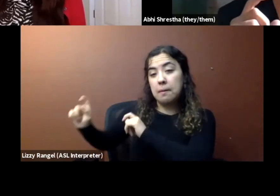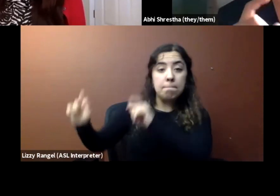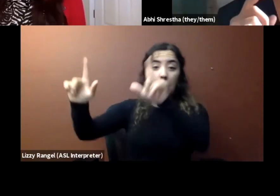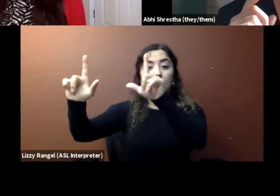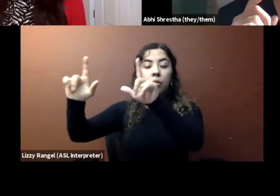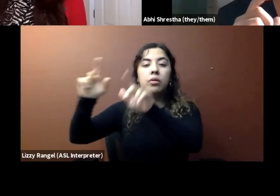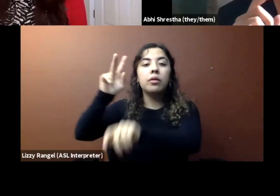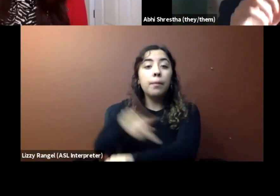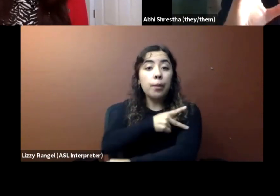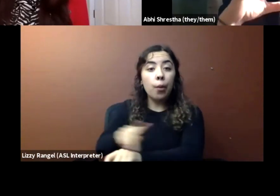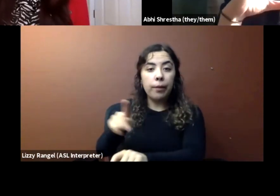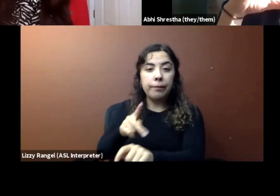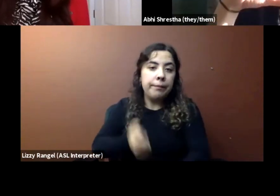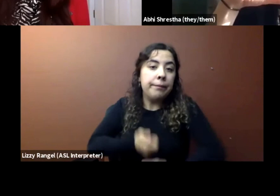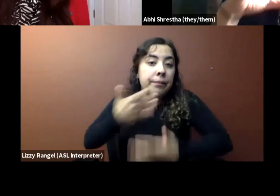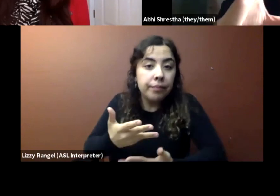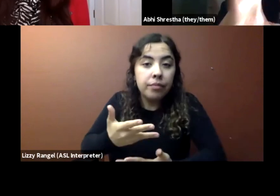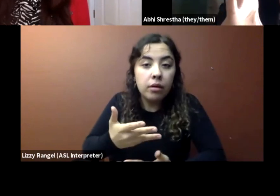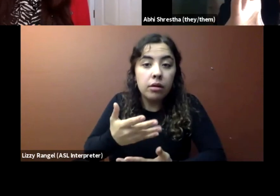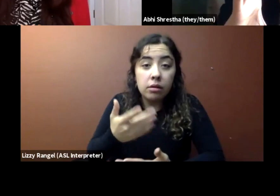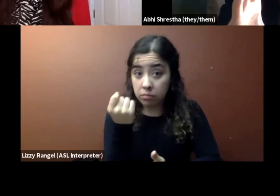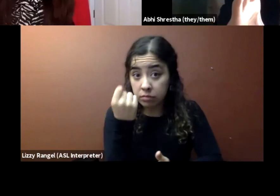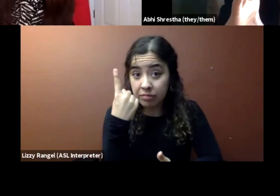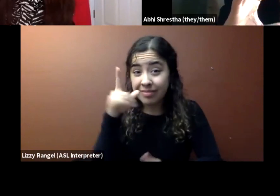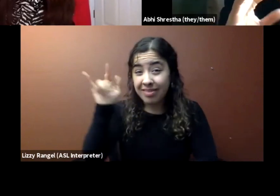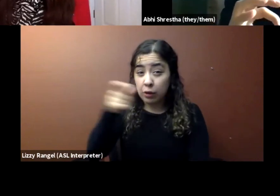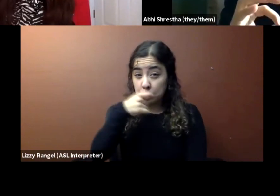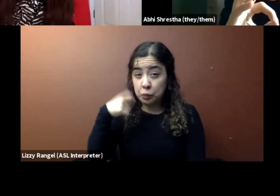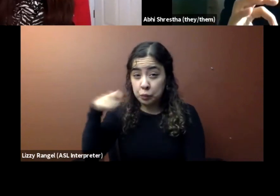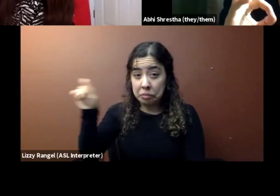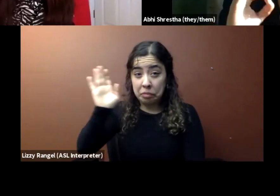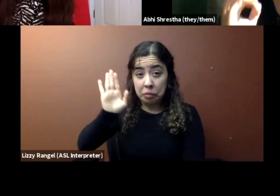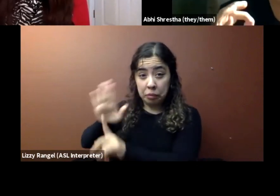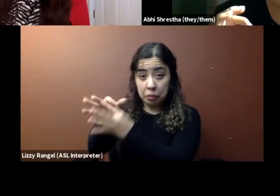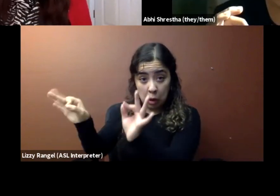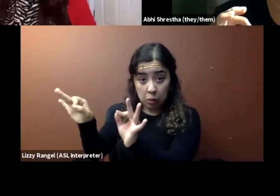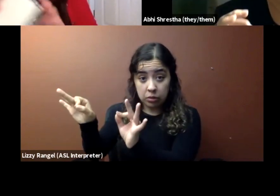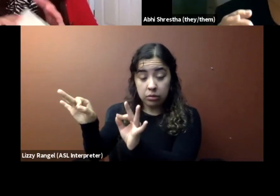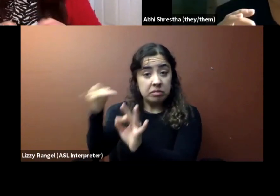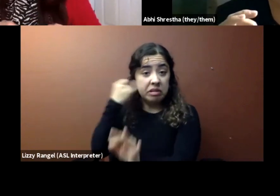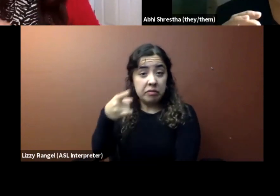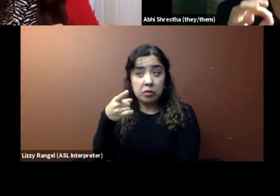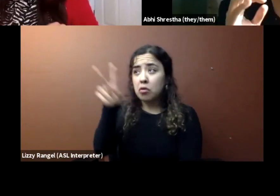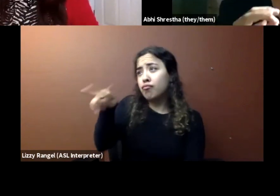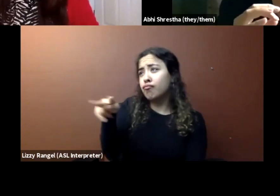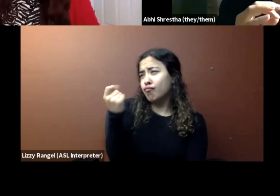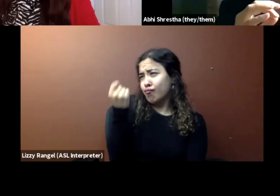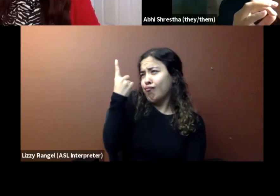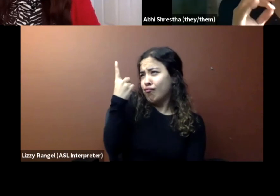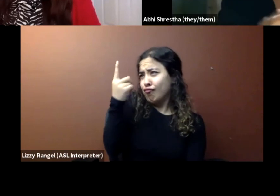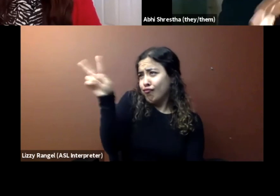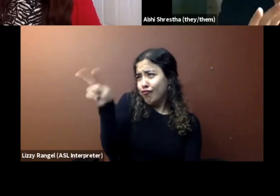is translated in Ukrainian, correct? Yeah. And so if you're familiar with that language, we hope you